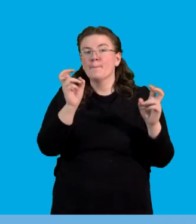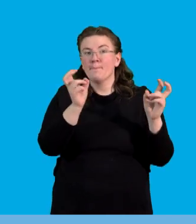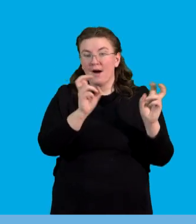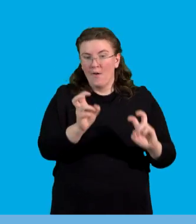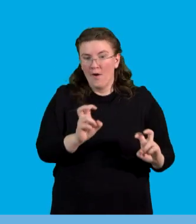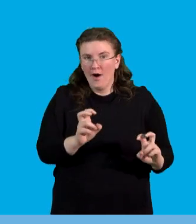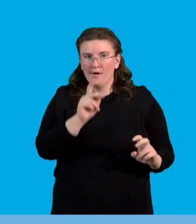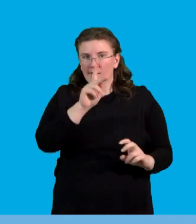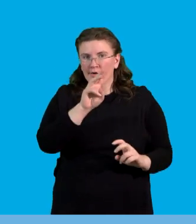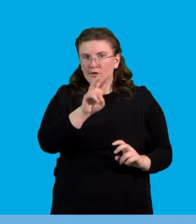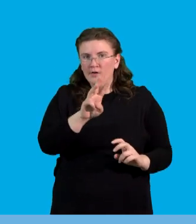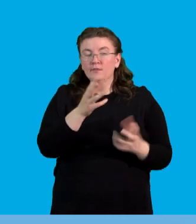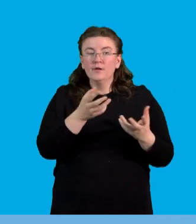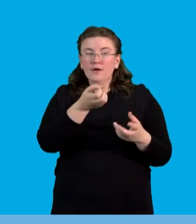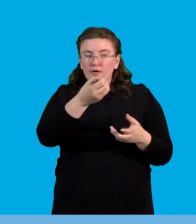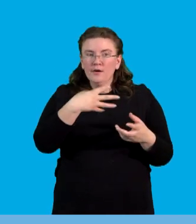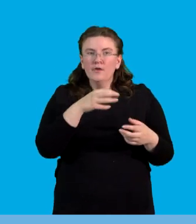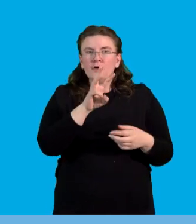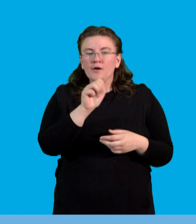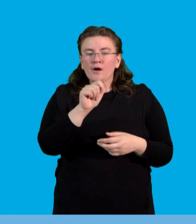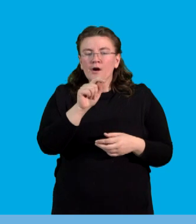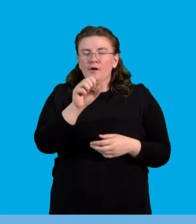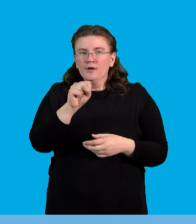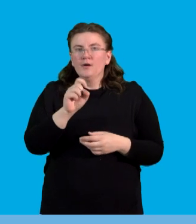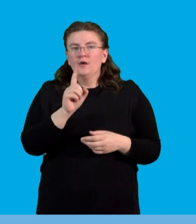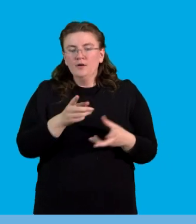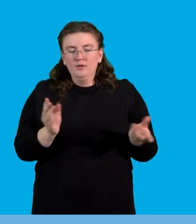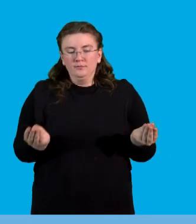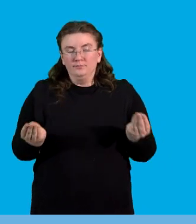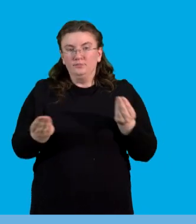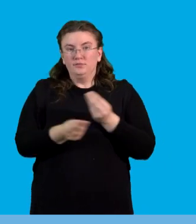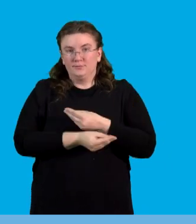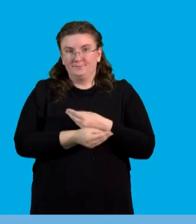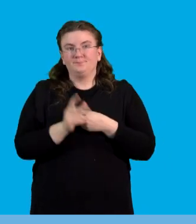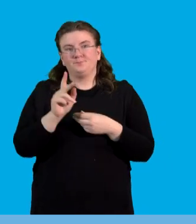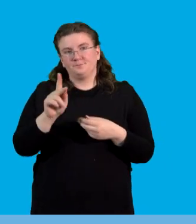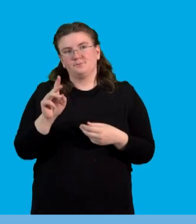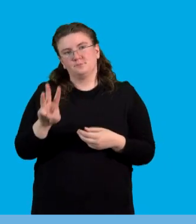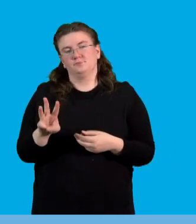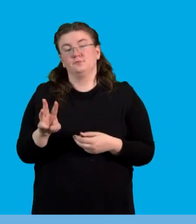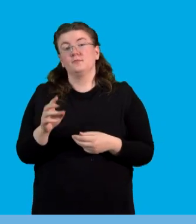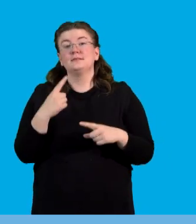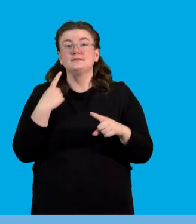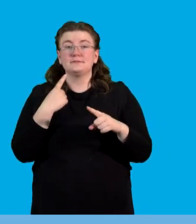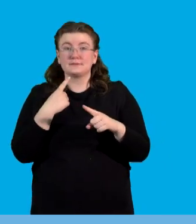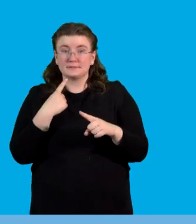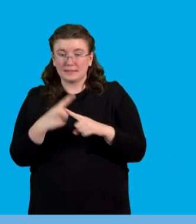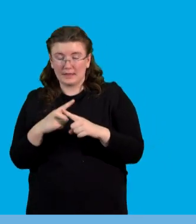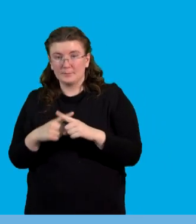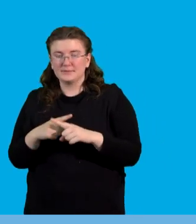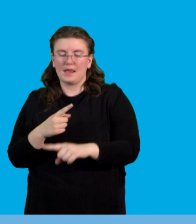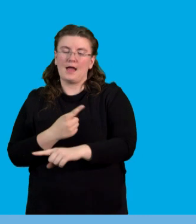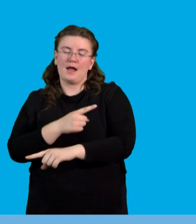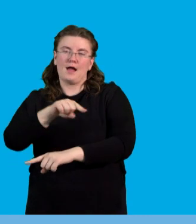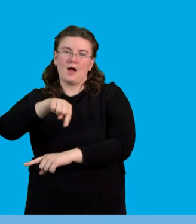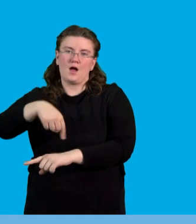are given in watts, you must always convert that power into kilowatts and then multiplied by the number of hours in which